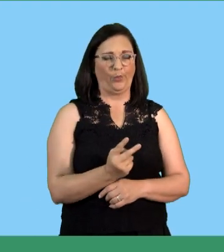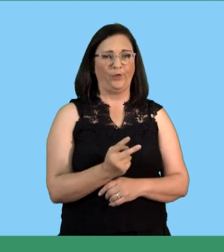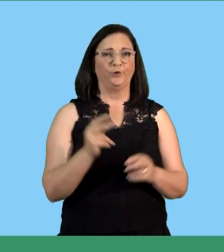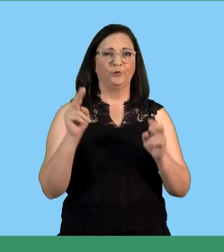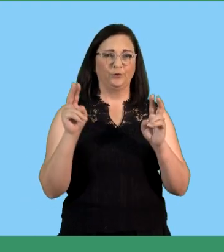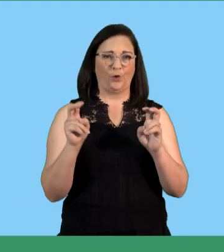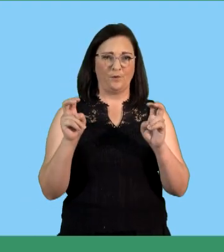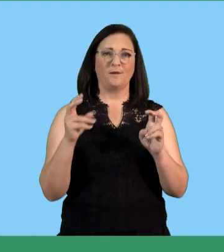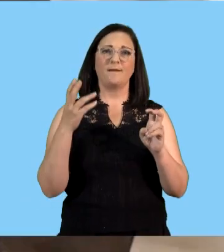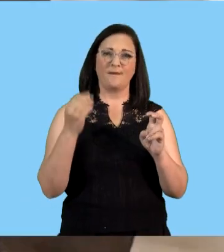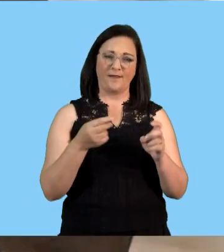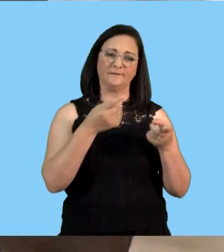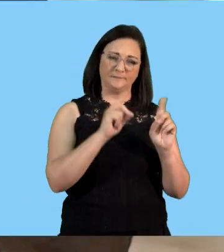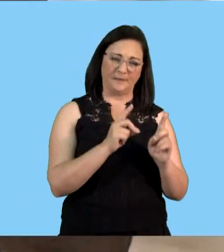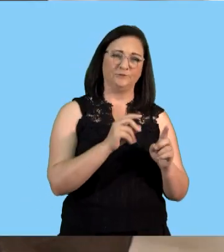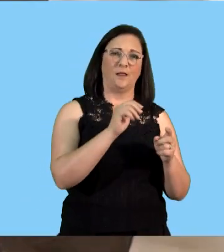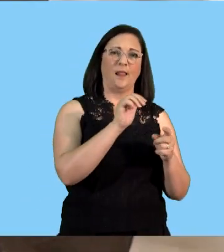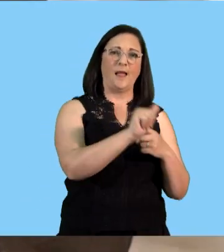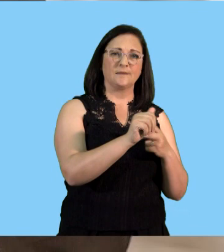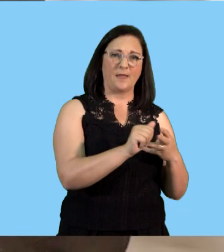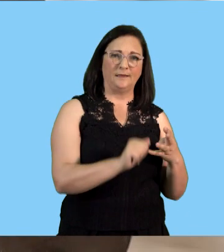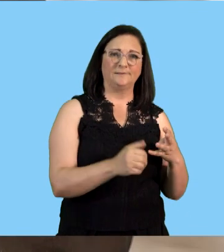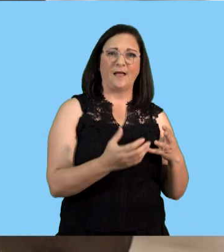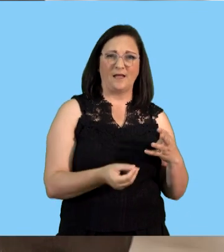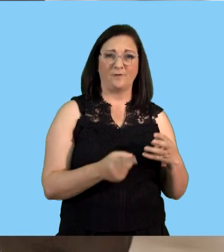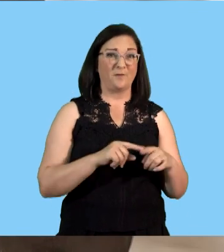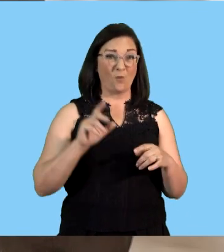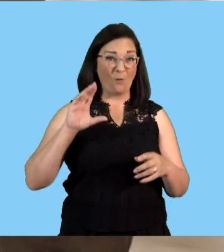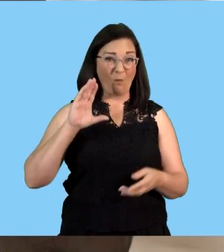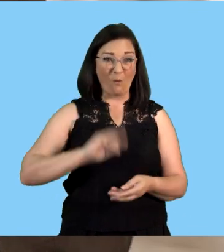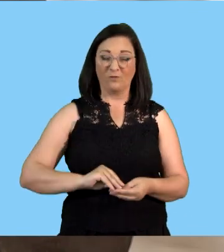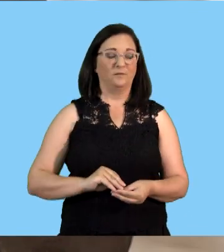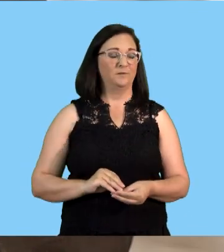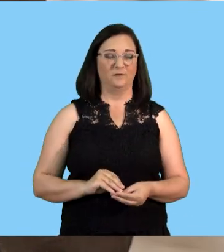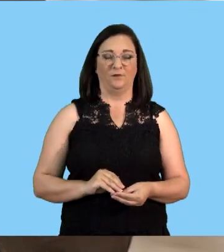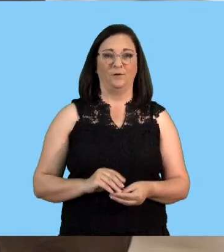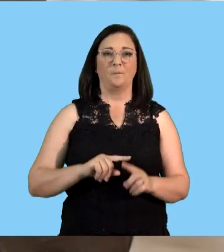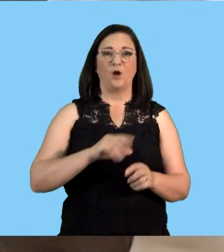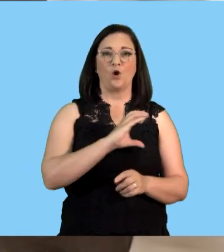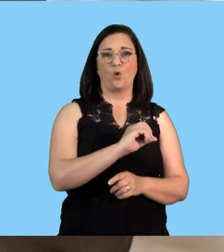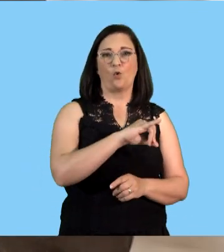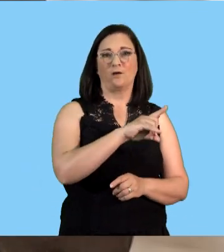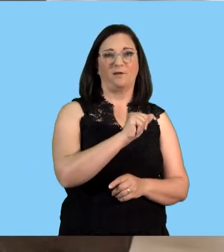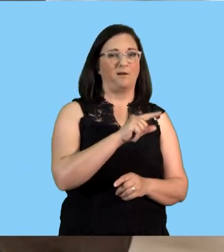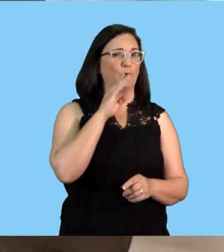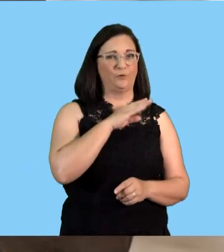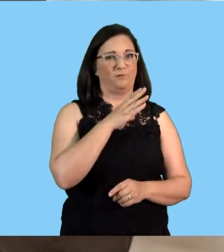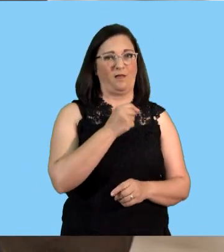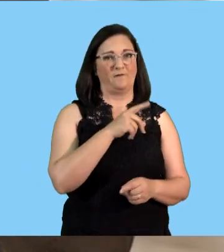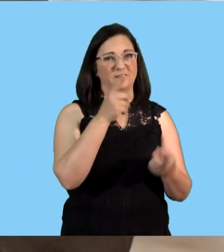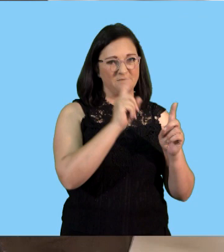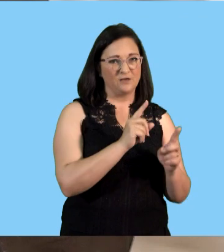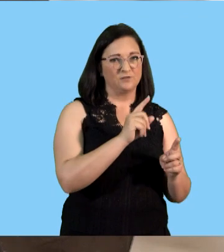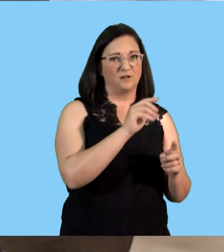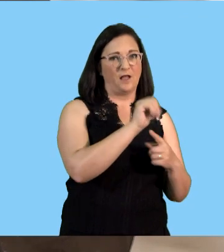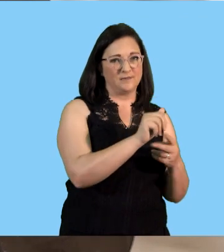these topics, they've got special aspects, but not all of them have got special aspects. So with the COIDA, it doesn't have any special aspects,